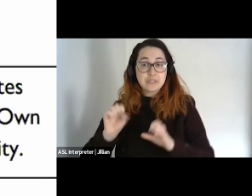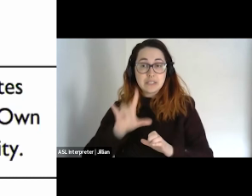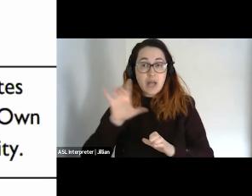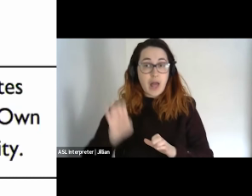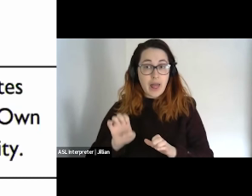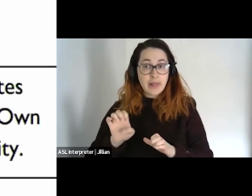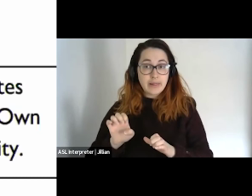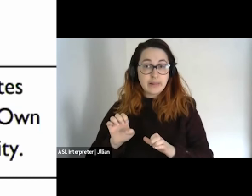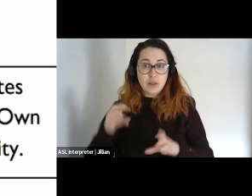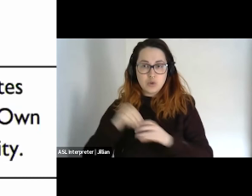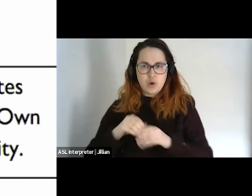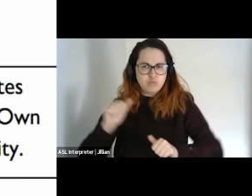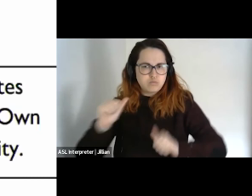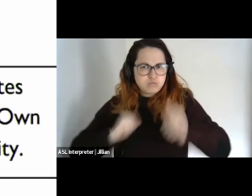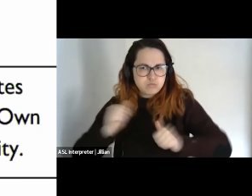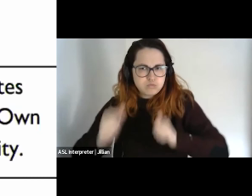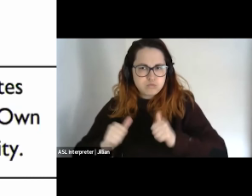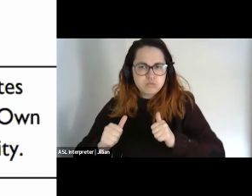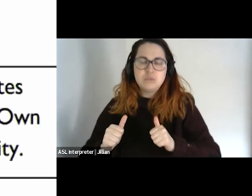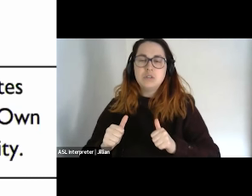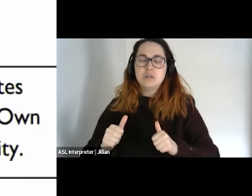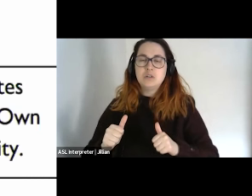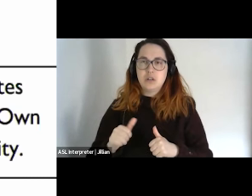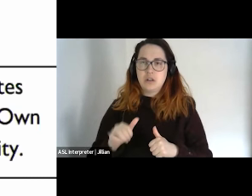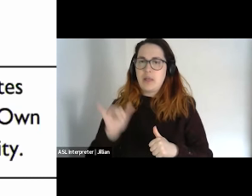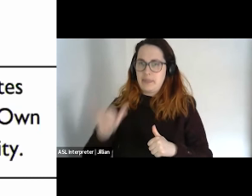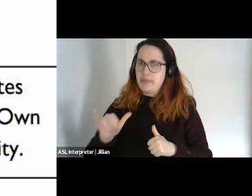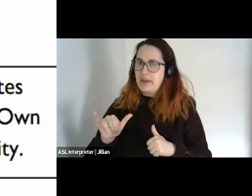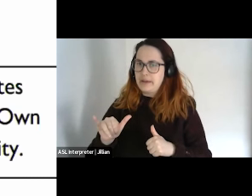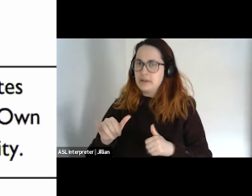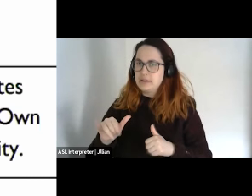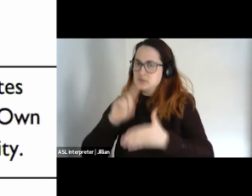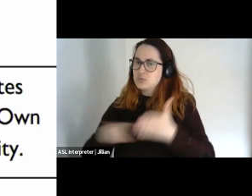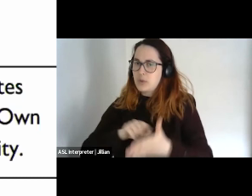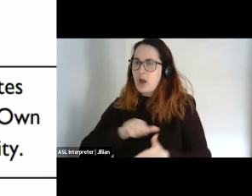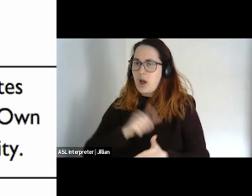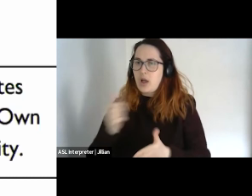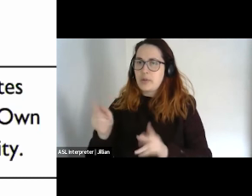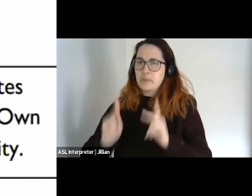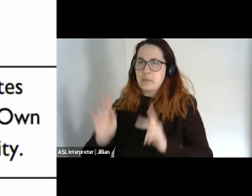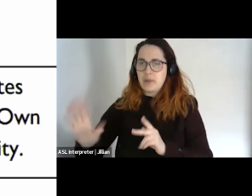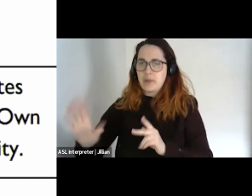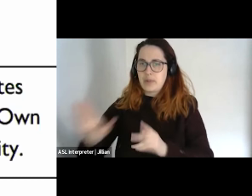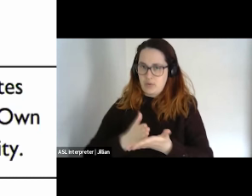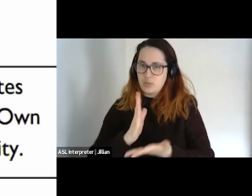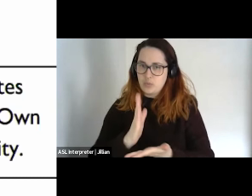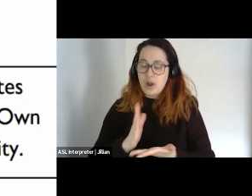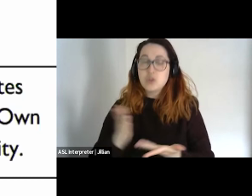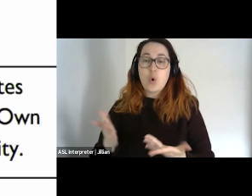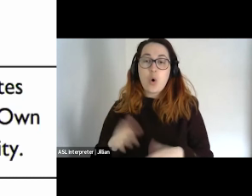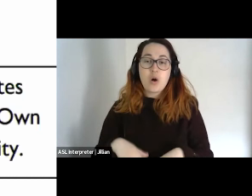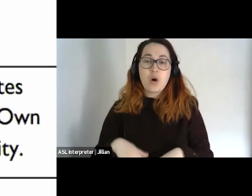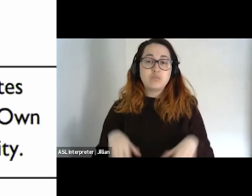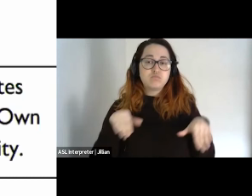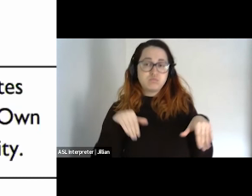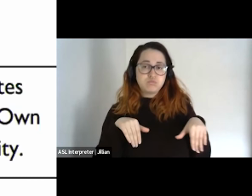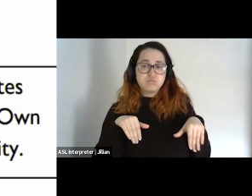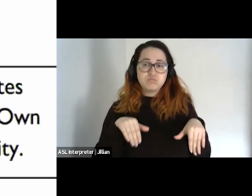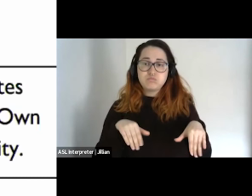being aggressive, which is a style that violates the rights of others, and being passive, where we violate our own